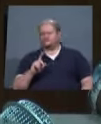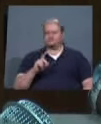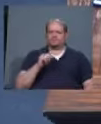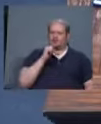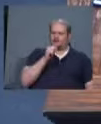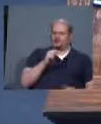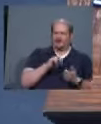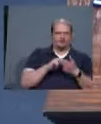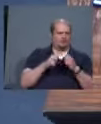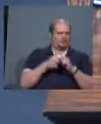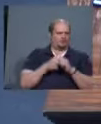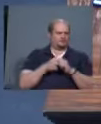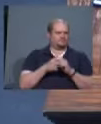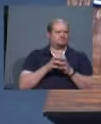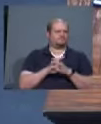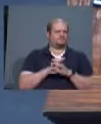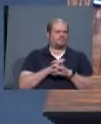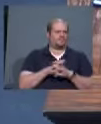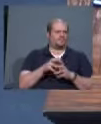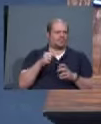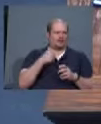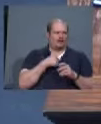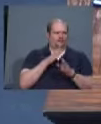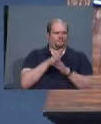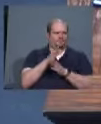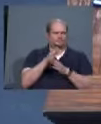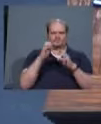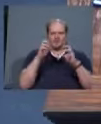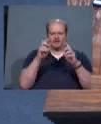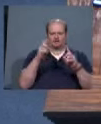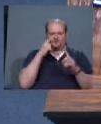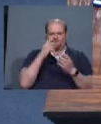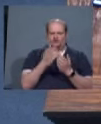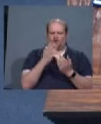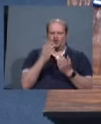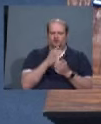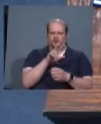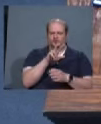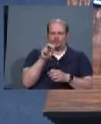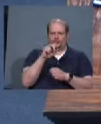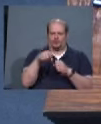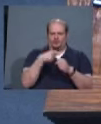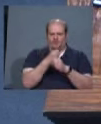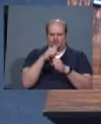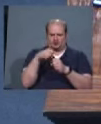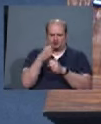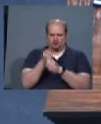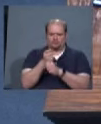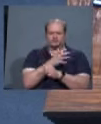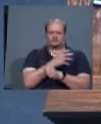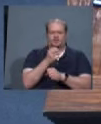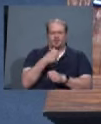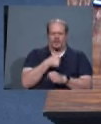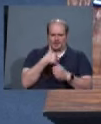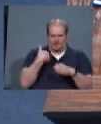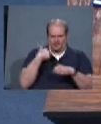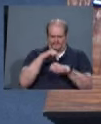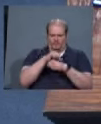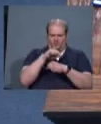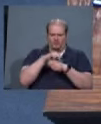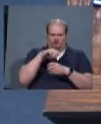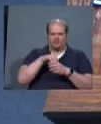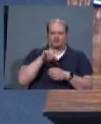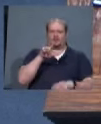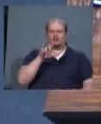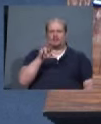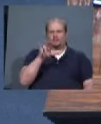Not a problem. I have been in education for almost 30 years, and I have worked in a Little Rock